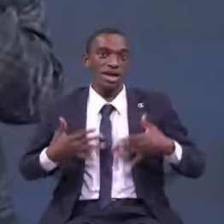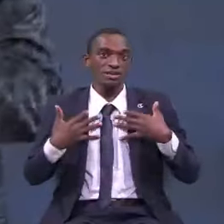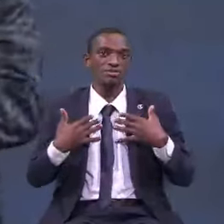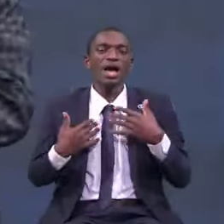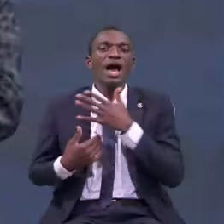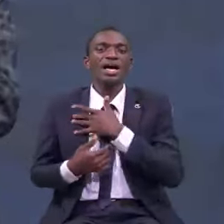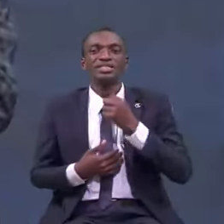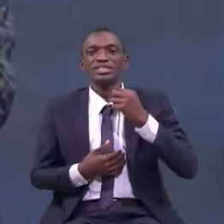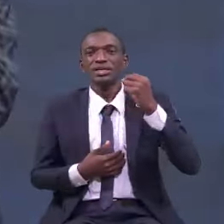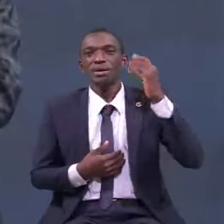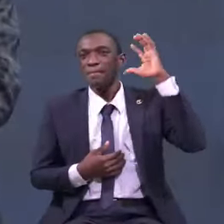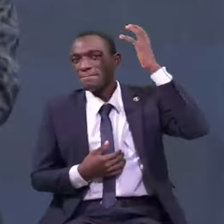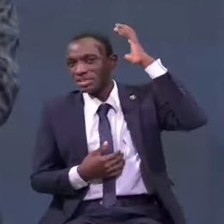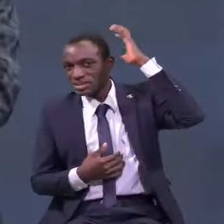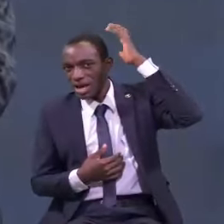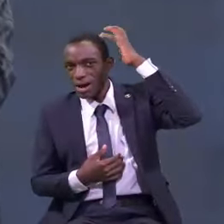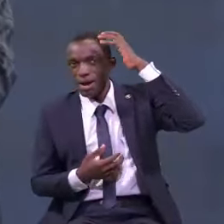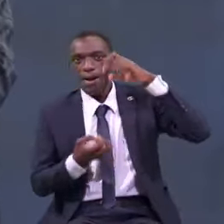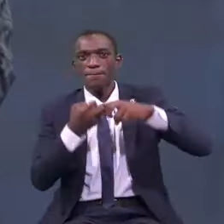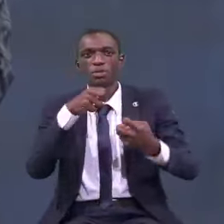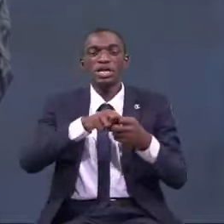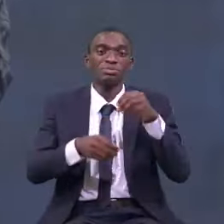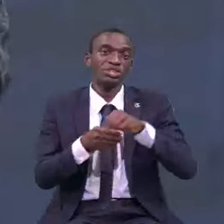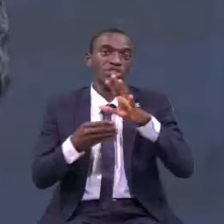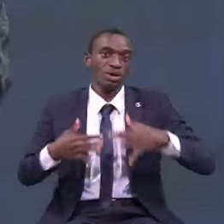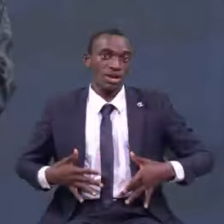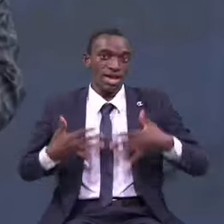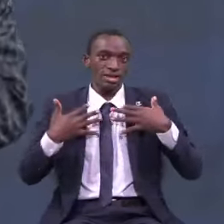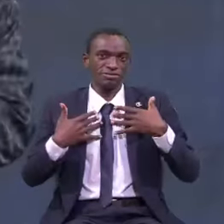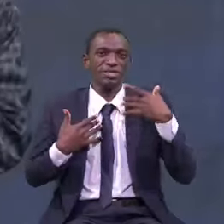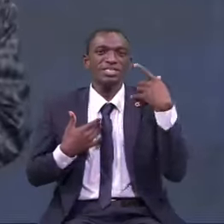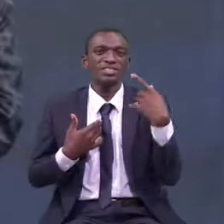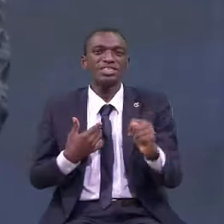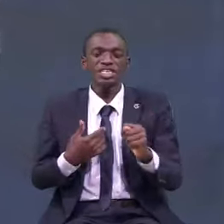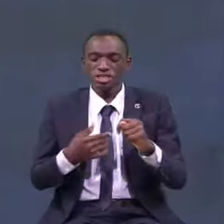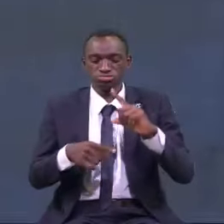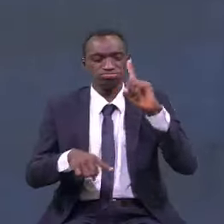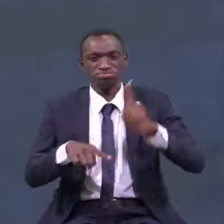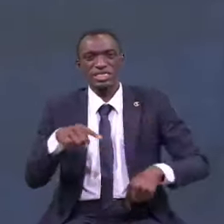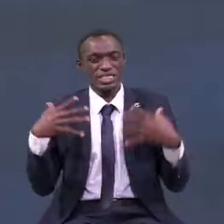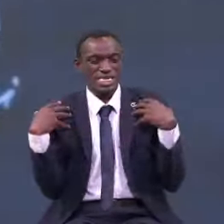mental problem in your life, the incurable disease in your body,